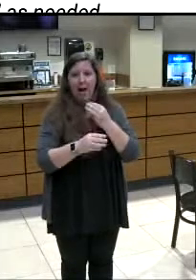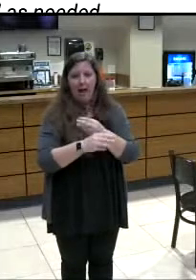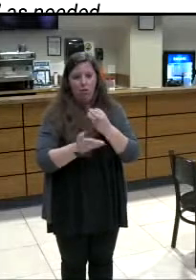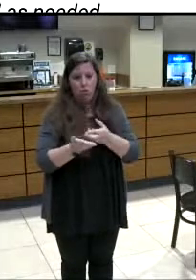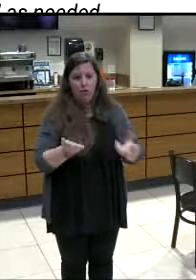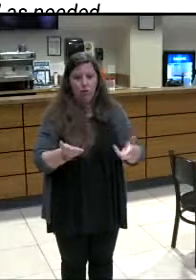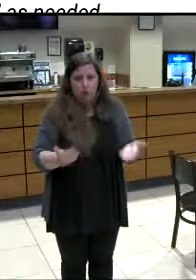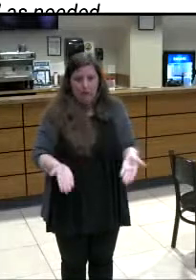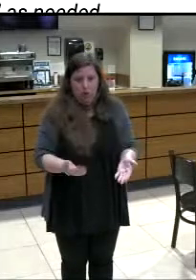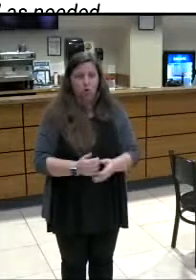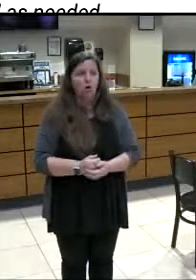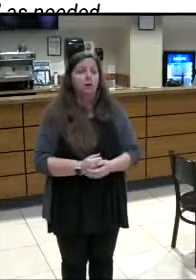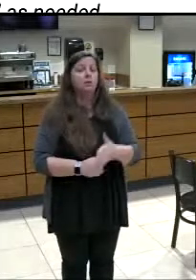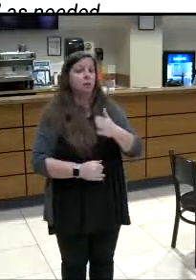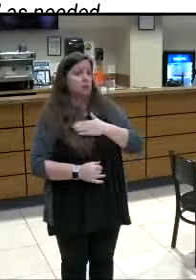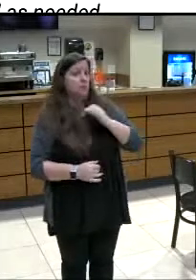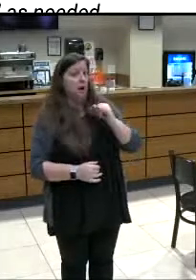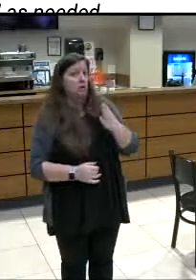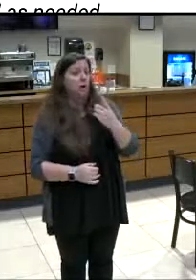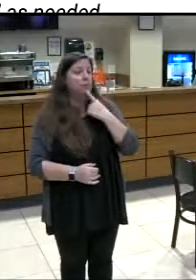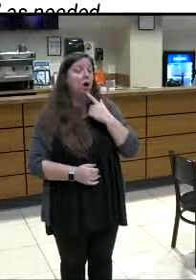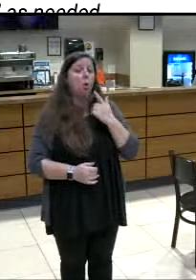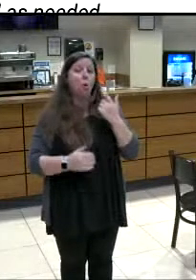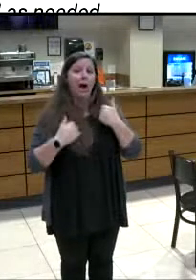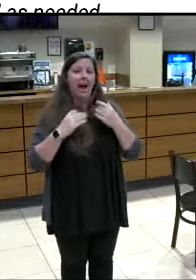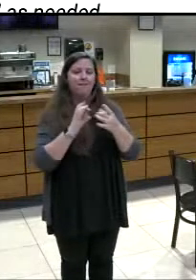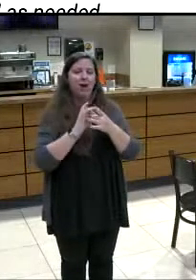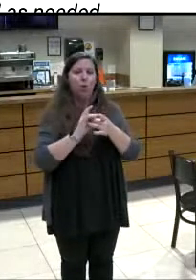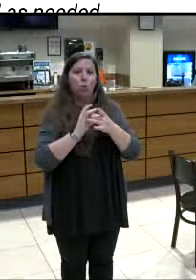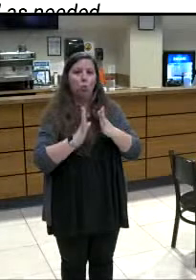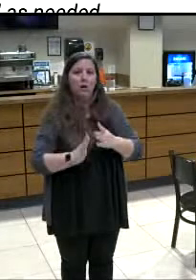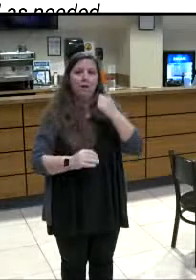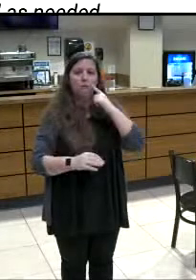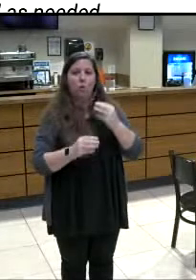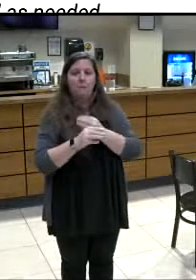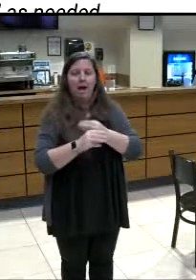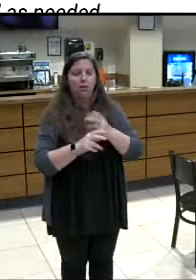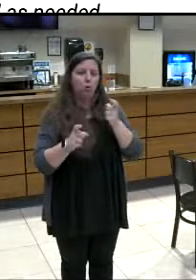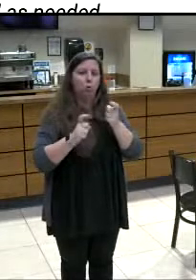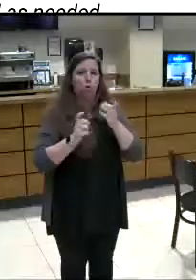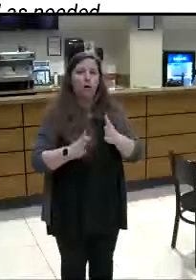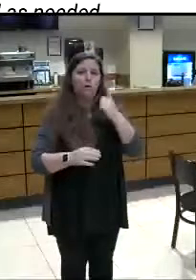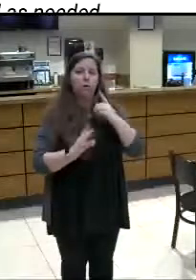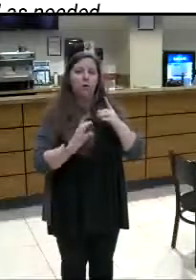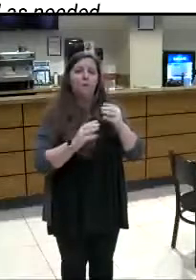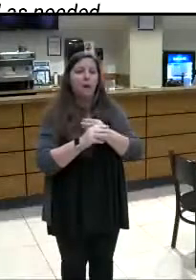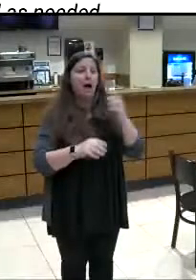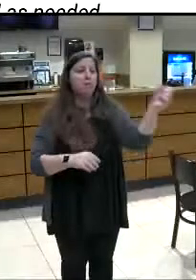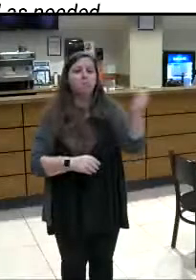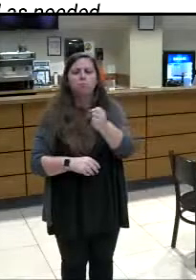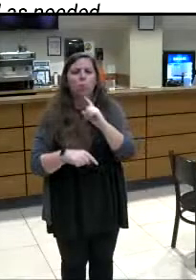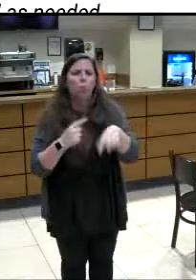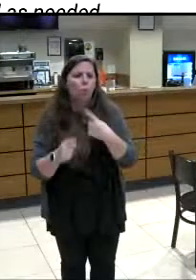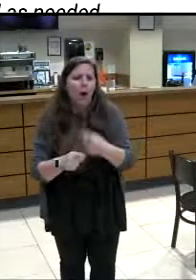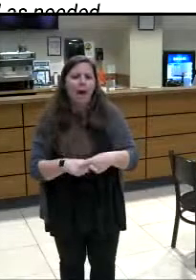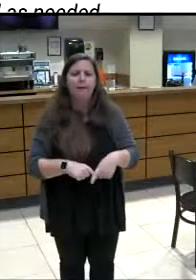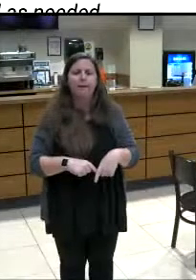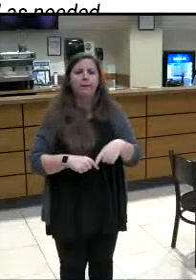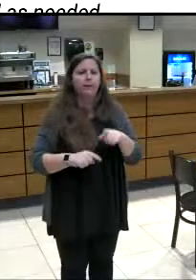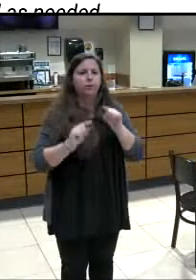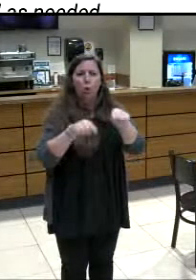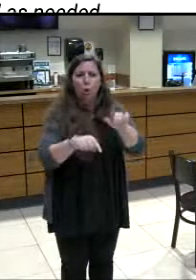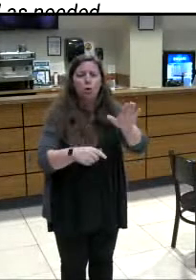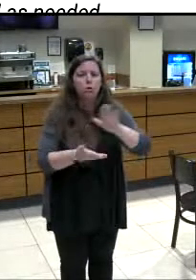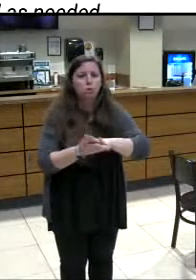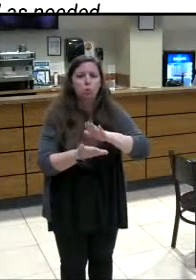to say, okay, I have a coordinator of math. When do you want her to come to your school? When do you want her to sit with your math coach? When would you like for her